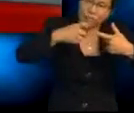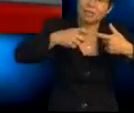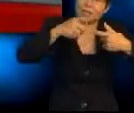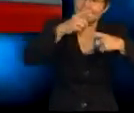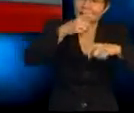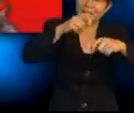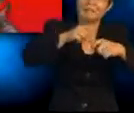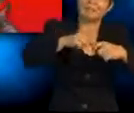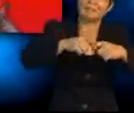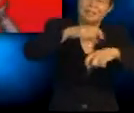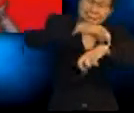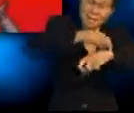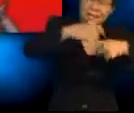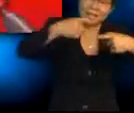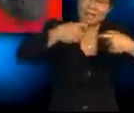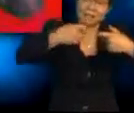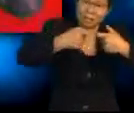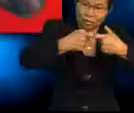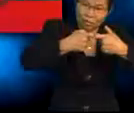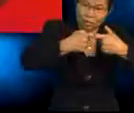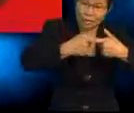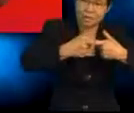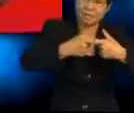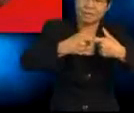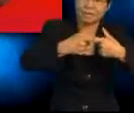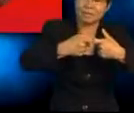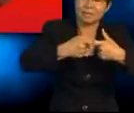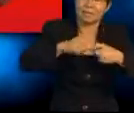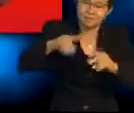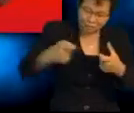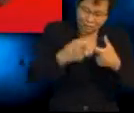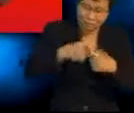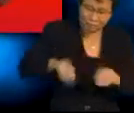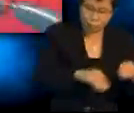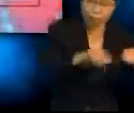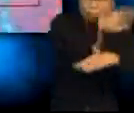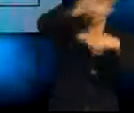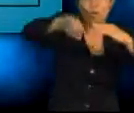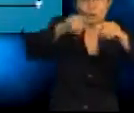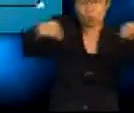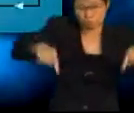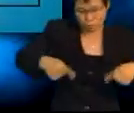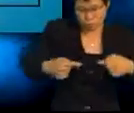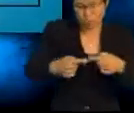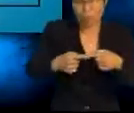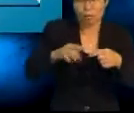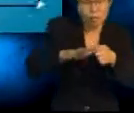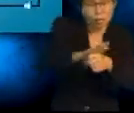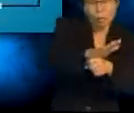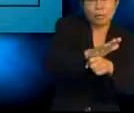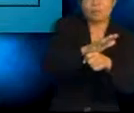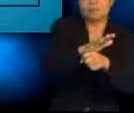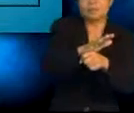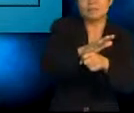capacitor. Current will flow only through a complete circuit. A complete